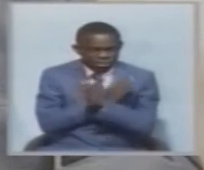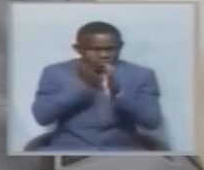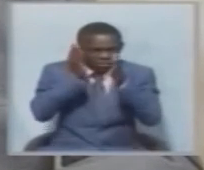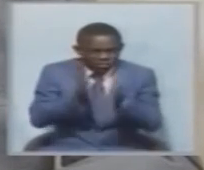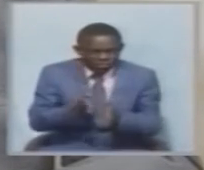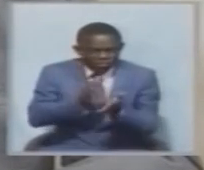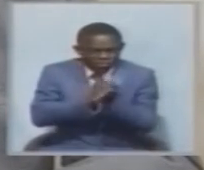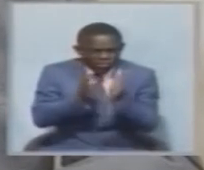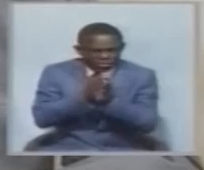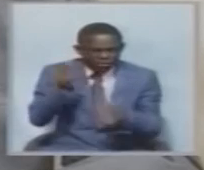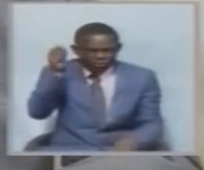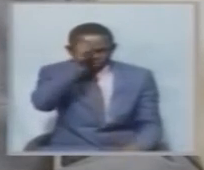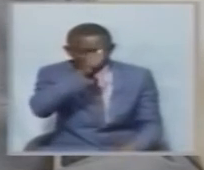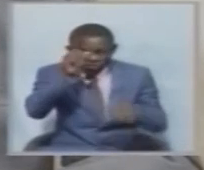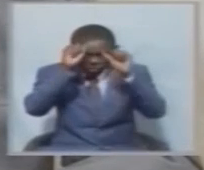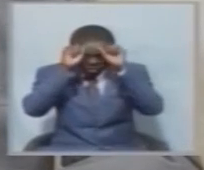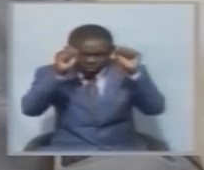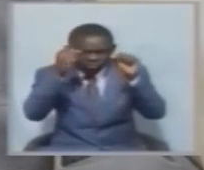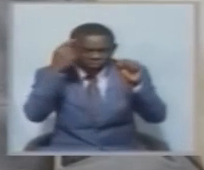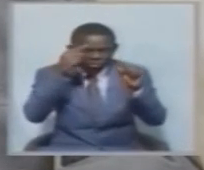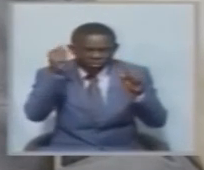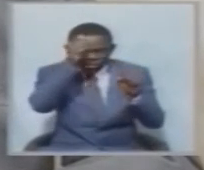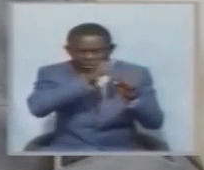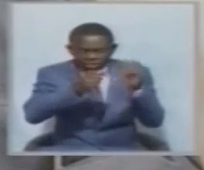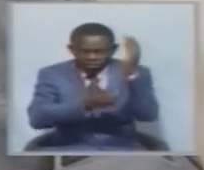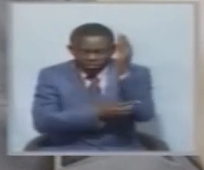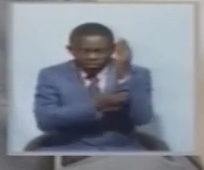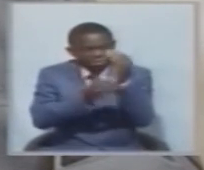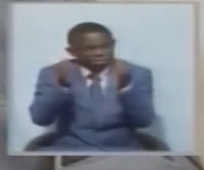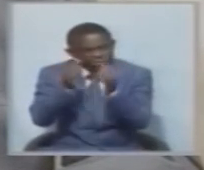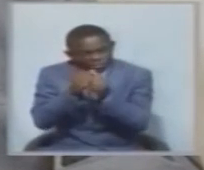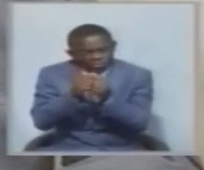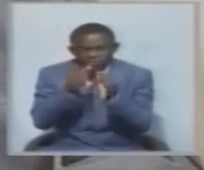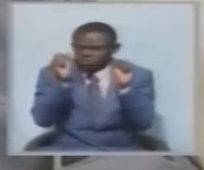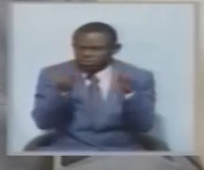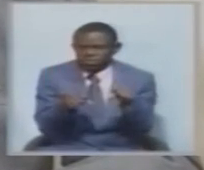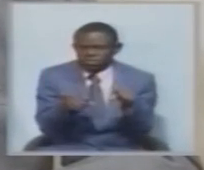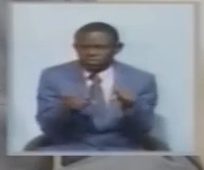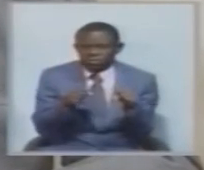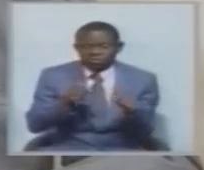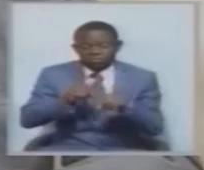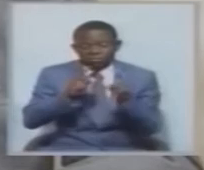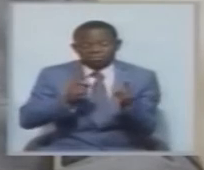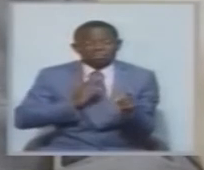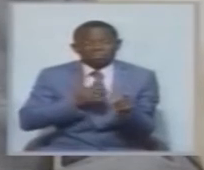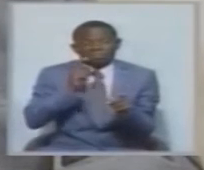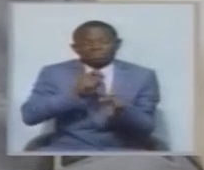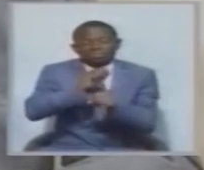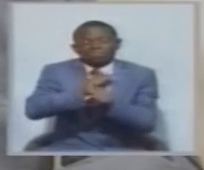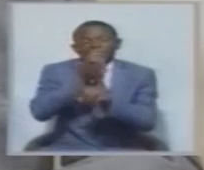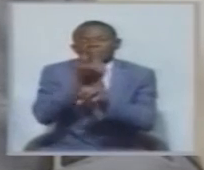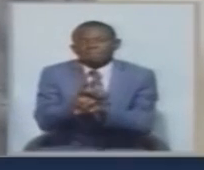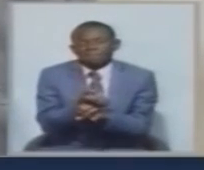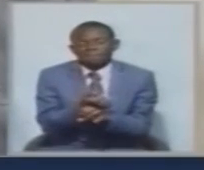Development Bank. It may take us a couple of years, but we shall get there. What we need is to do a lot